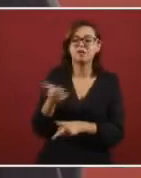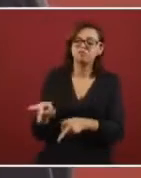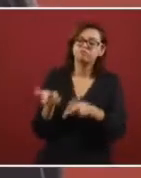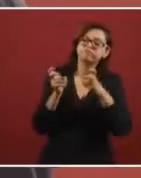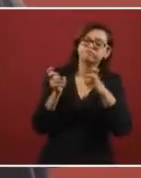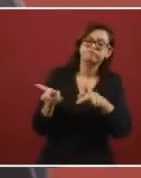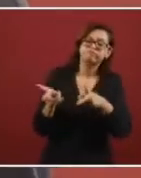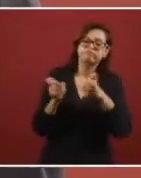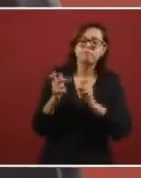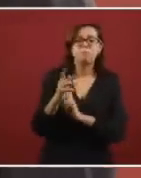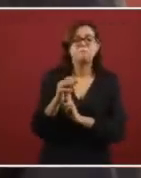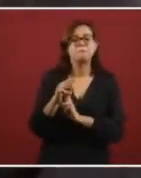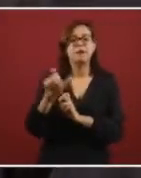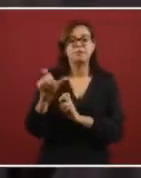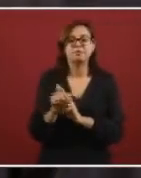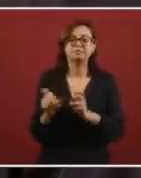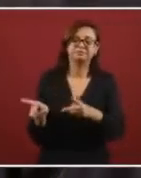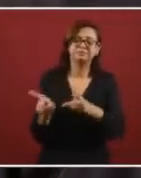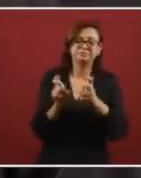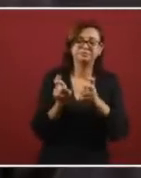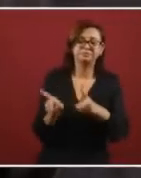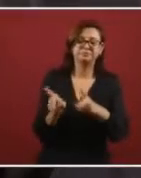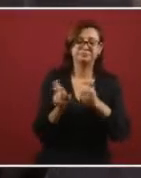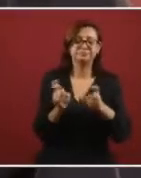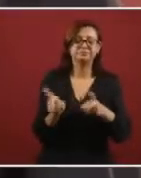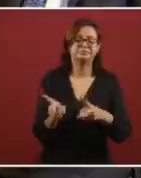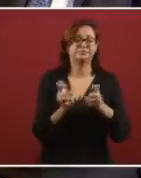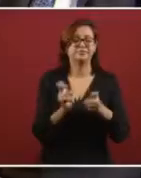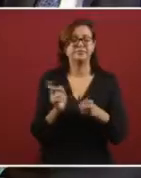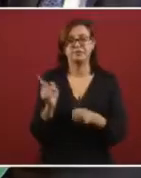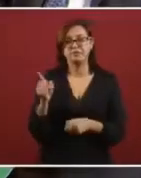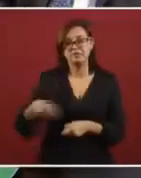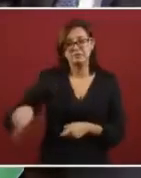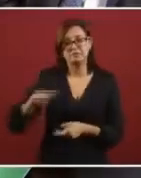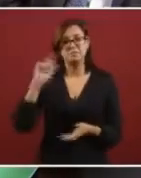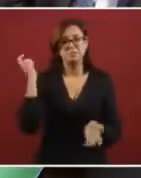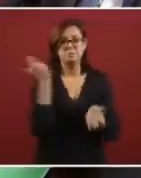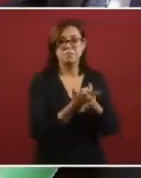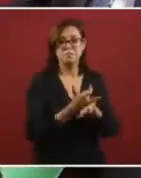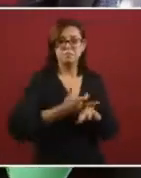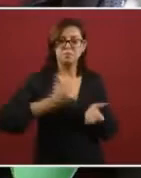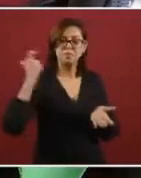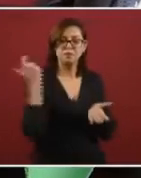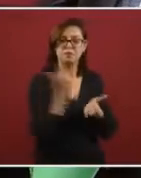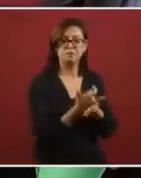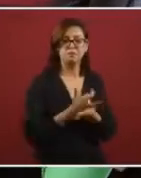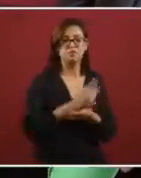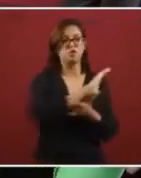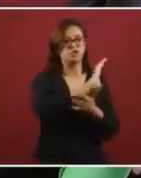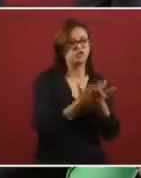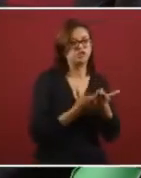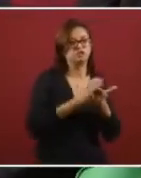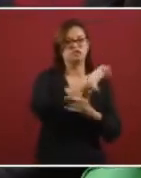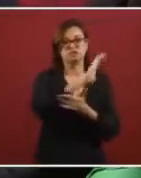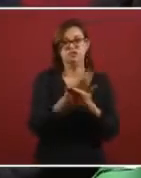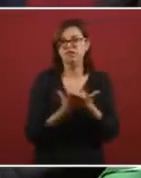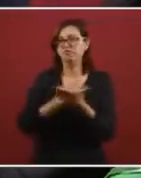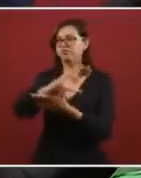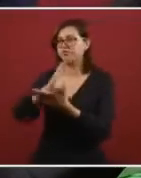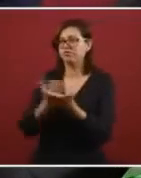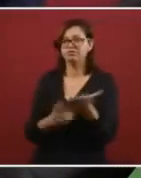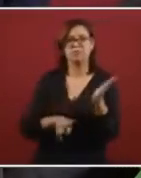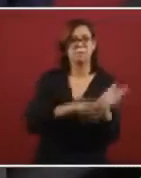to squeeze Pemex by charging for contracts